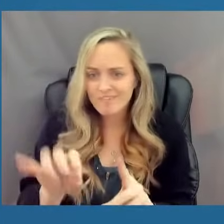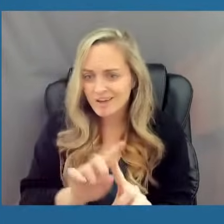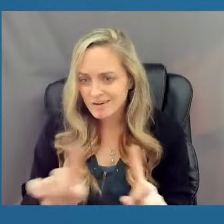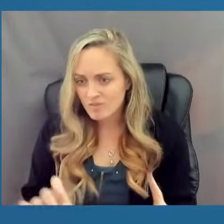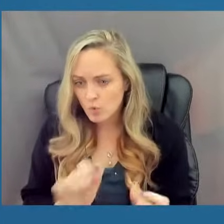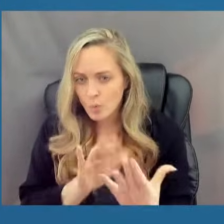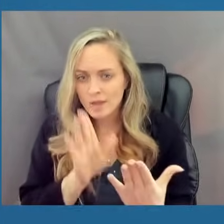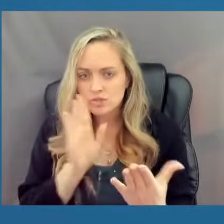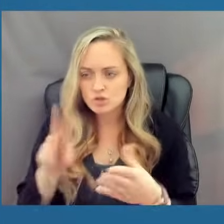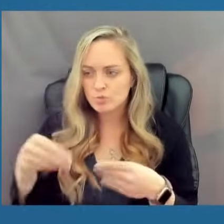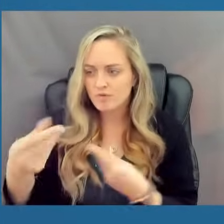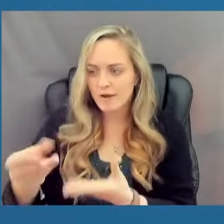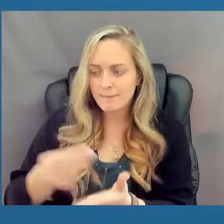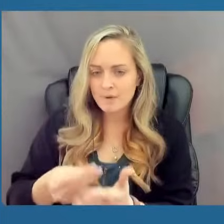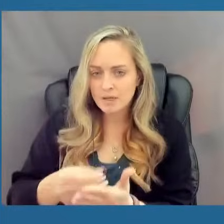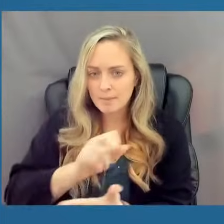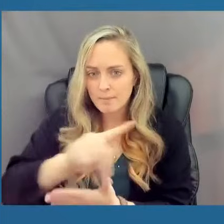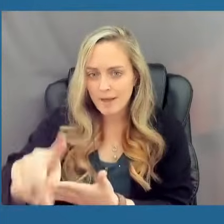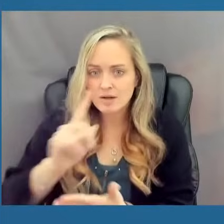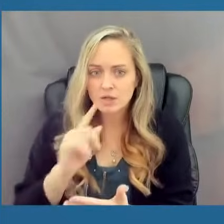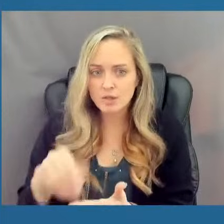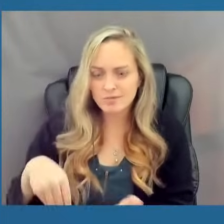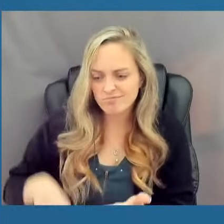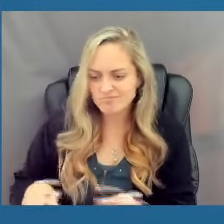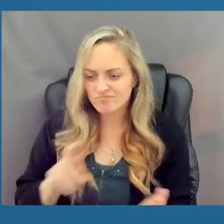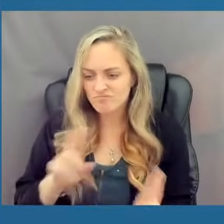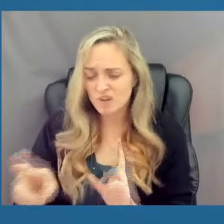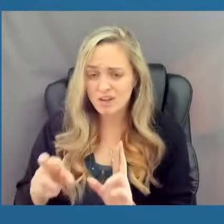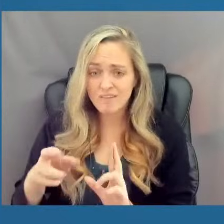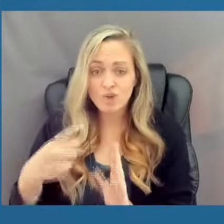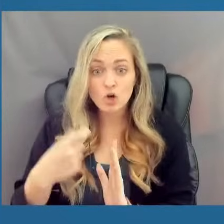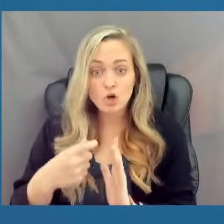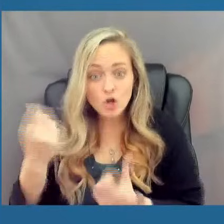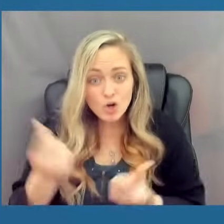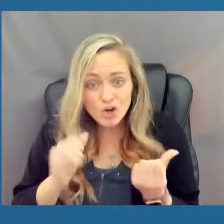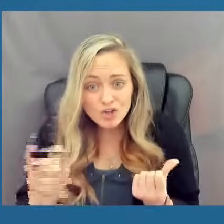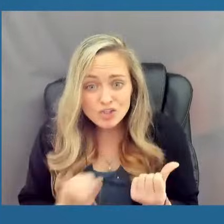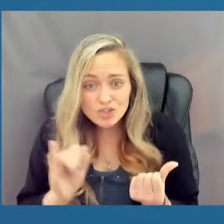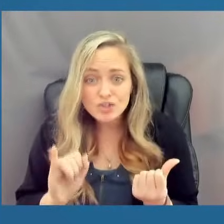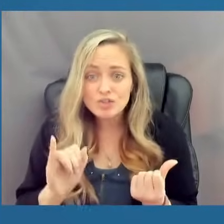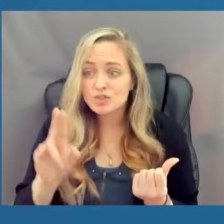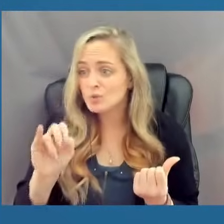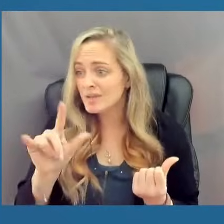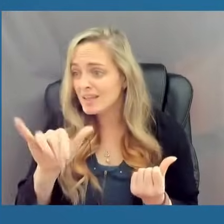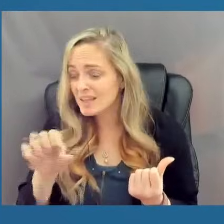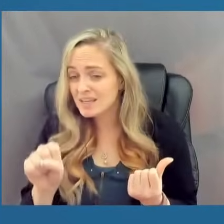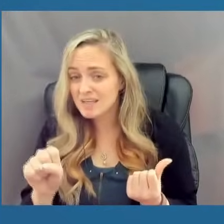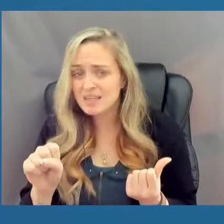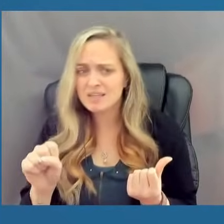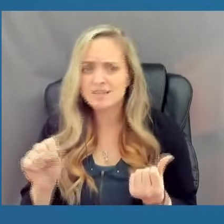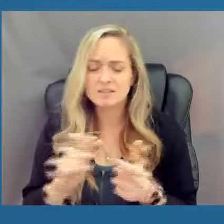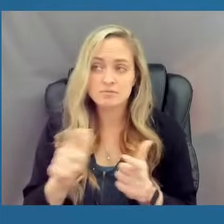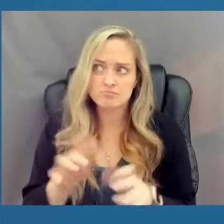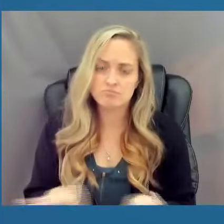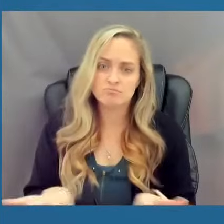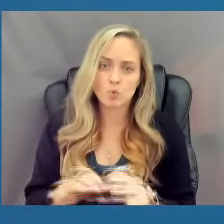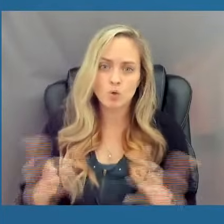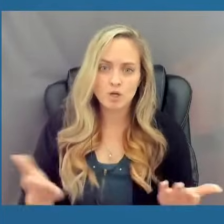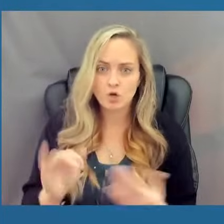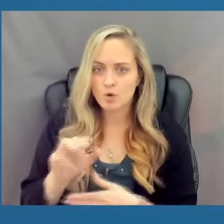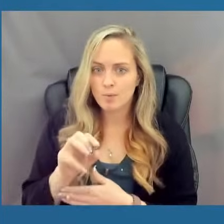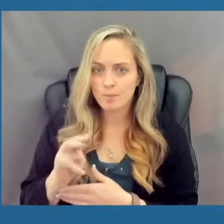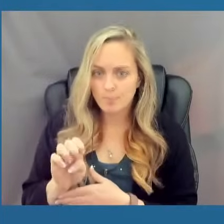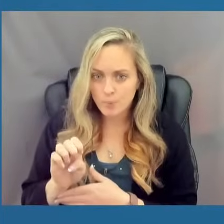money back in their pockets. We're taking on the high cost of car insurance. Utilities, I know, is hugely important here in Broome County in the